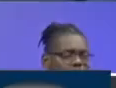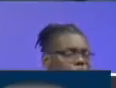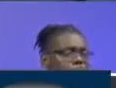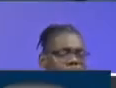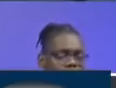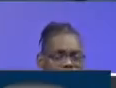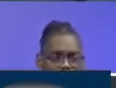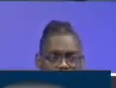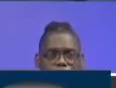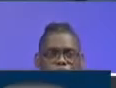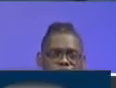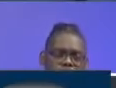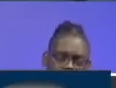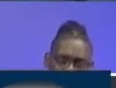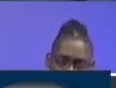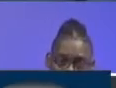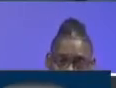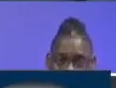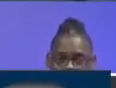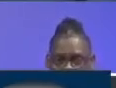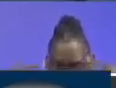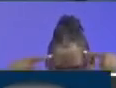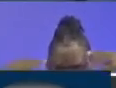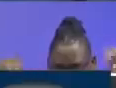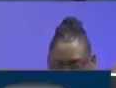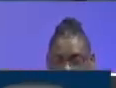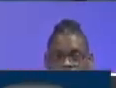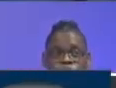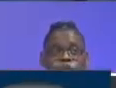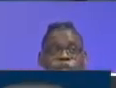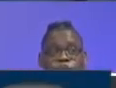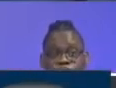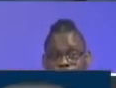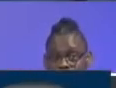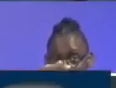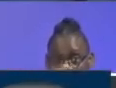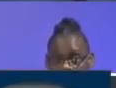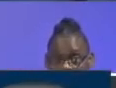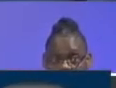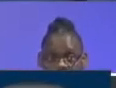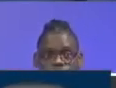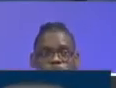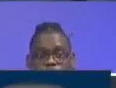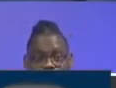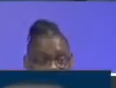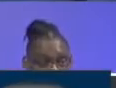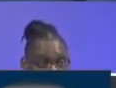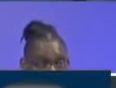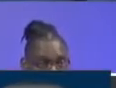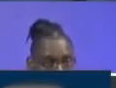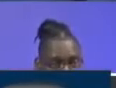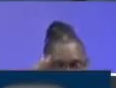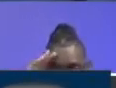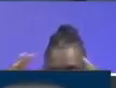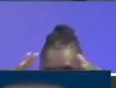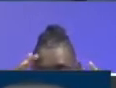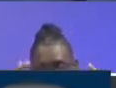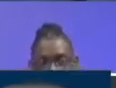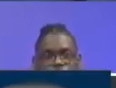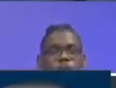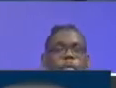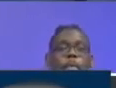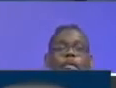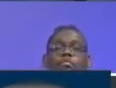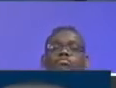colleagues, Dr. Parasram and his team, ladies and gentlemen of the media. Ladies and gentlemen of the viewing and listening